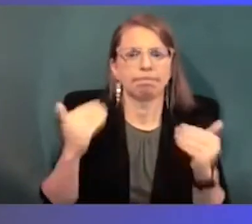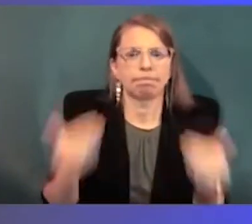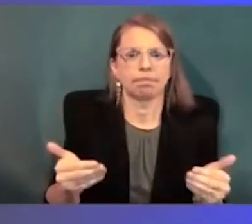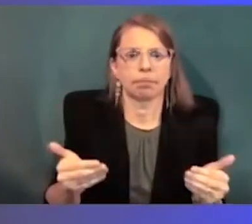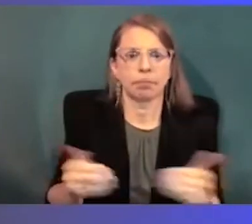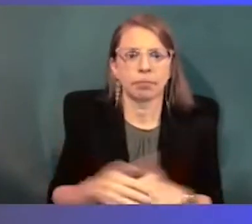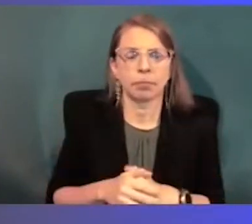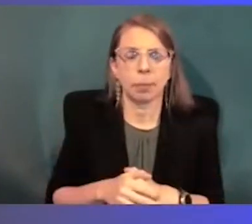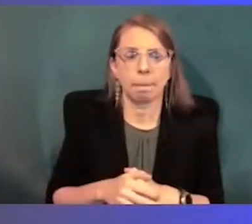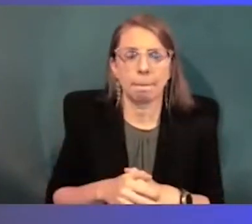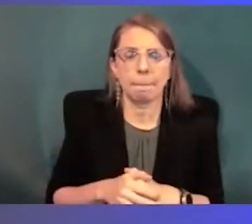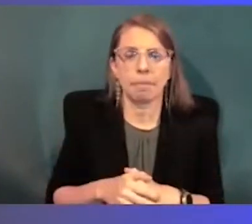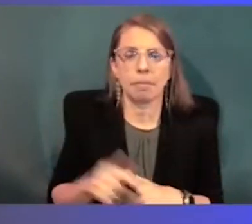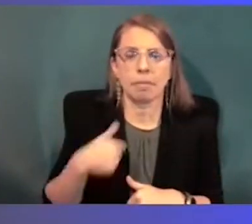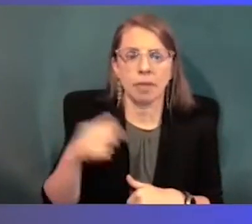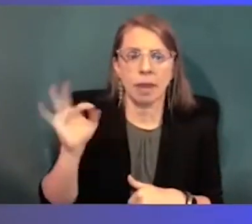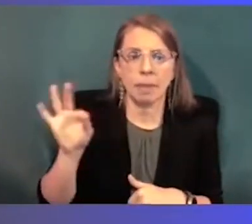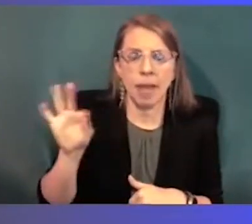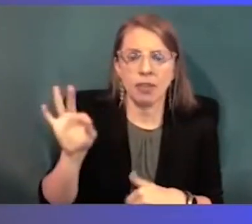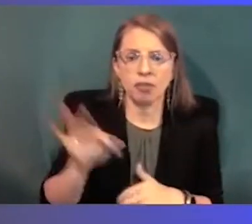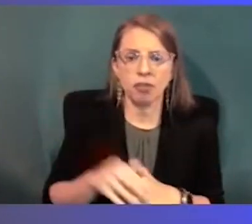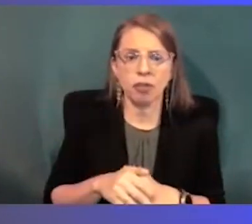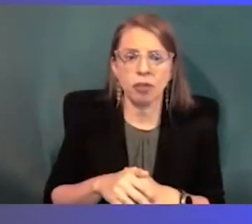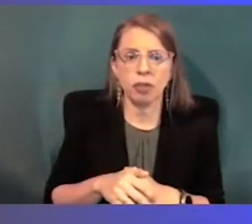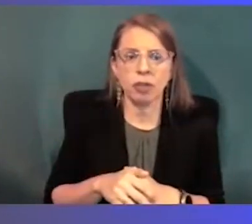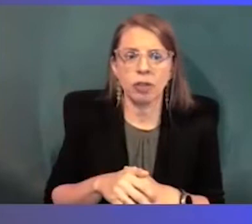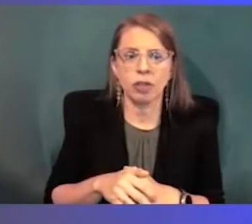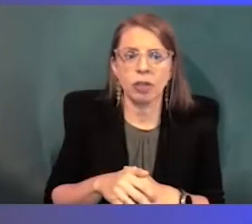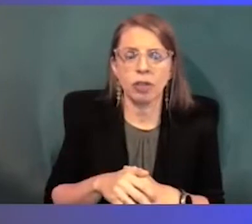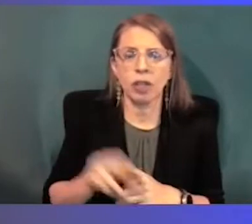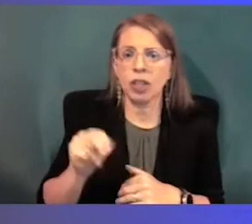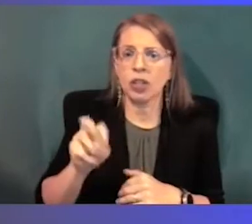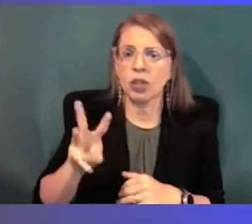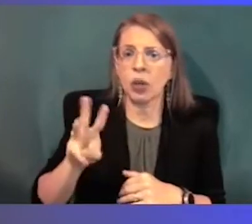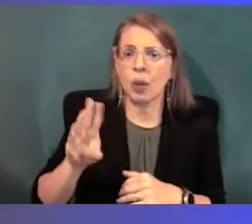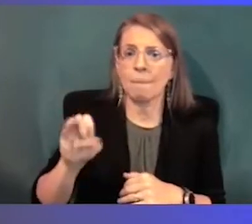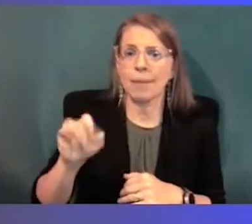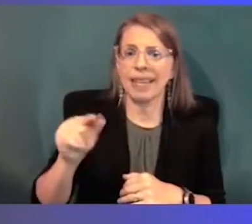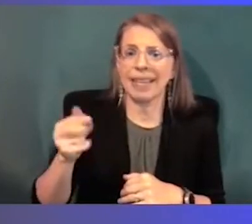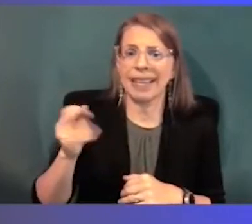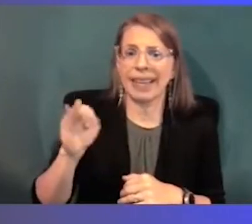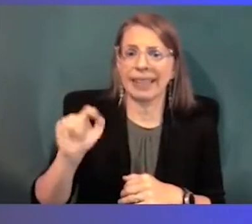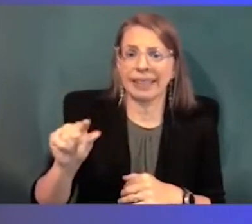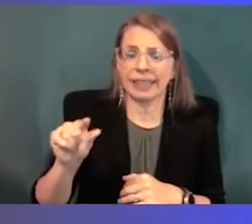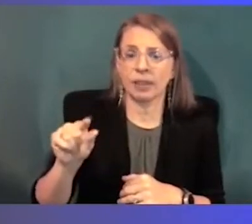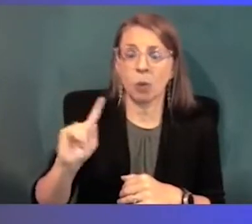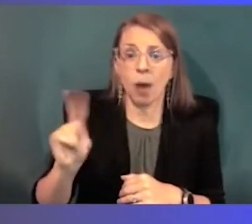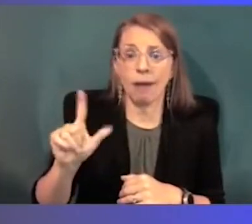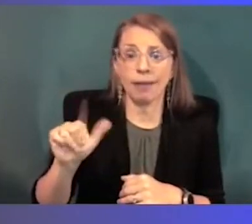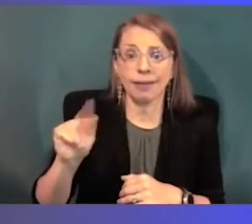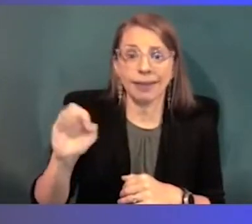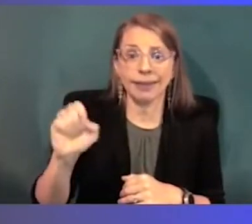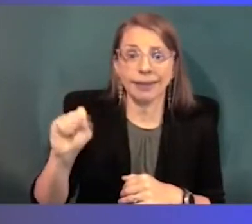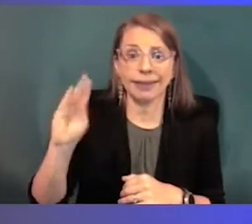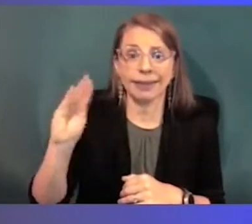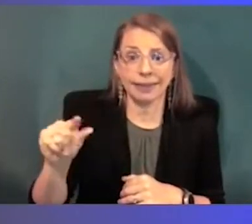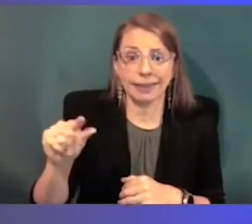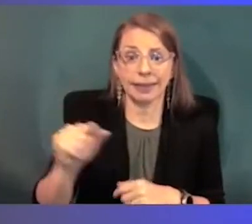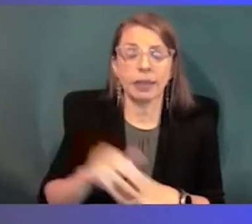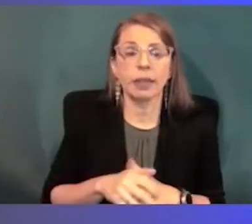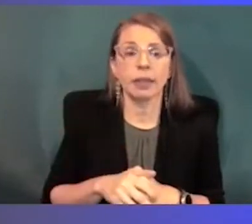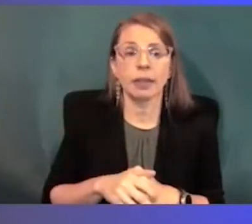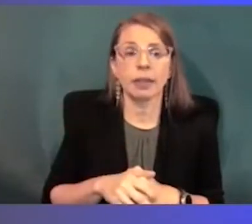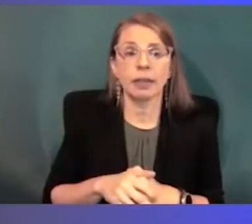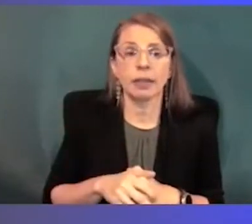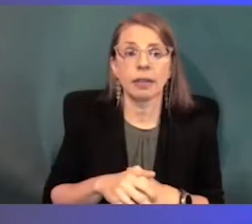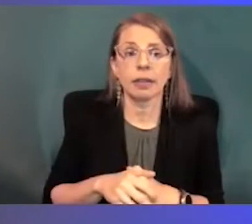of New Beginning in Lansing, that's something that I spoke to them about. We have some, I call them seasoned